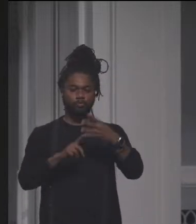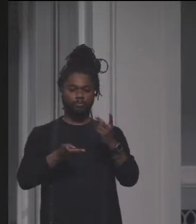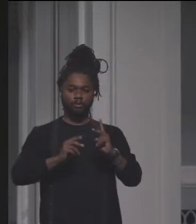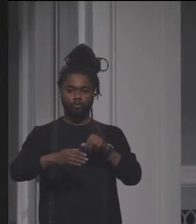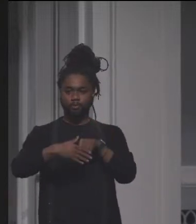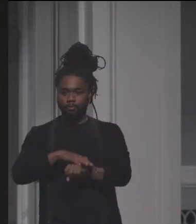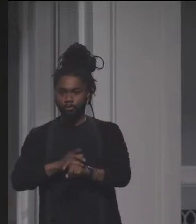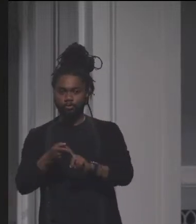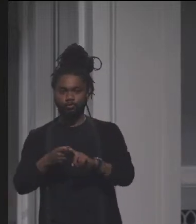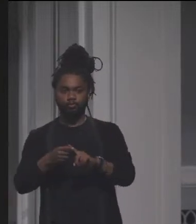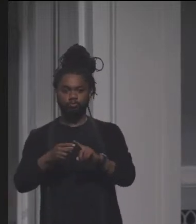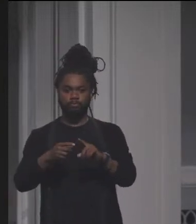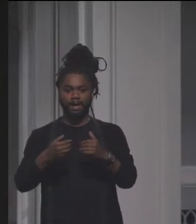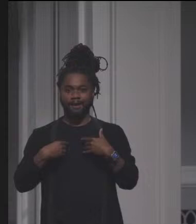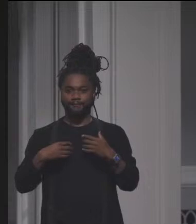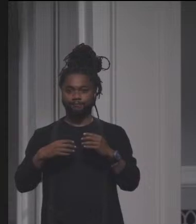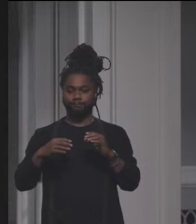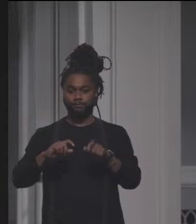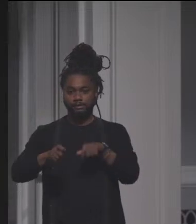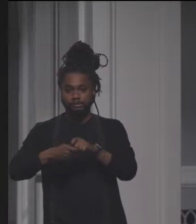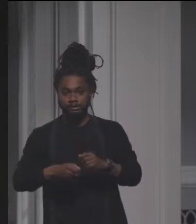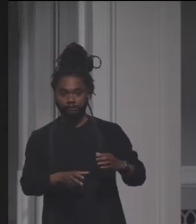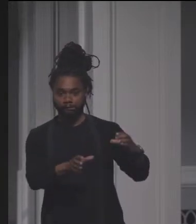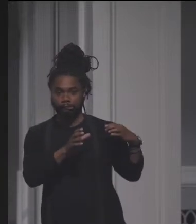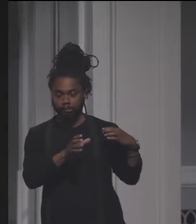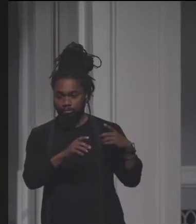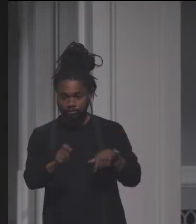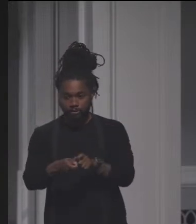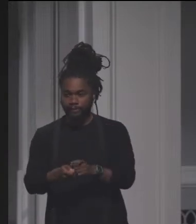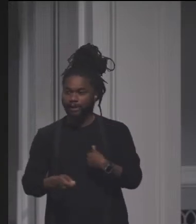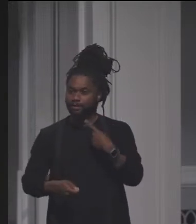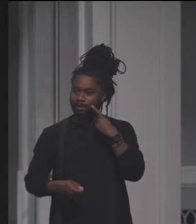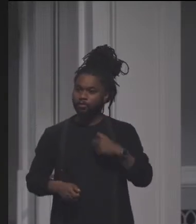in particular. We're born to live our best lives.